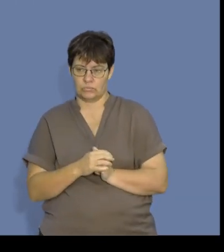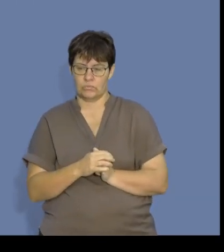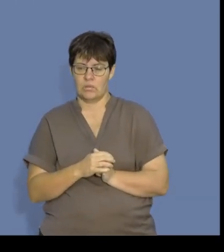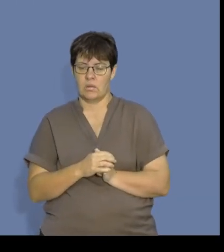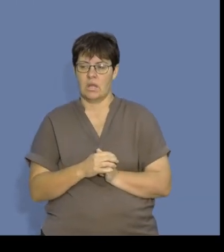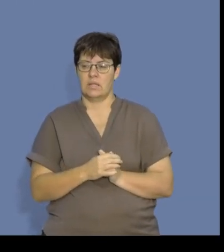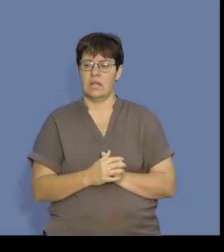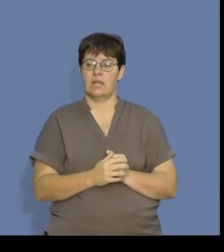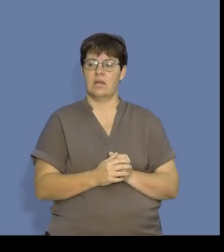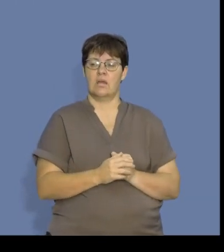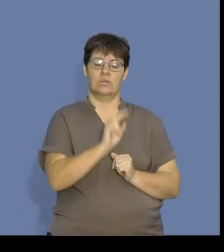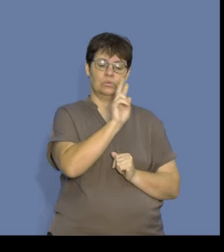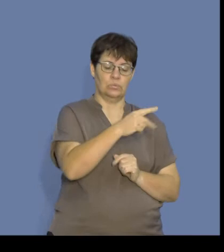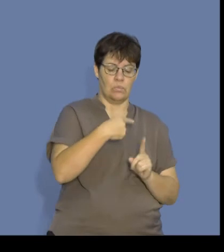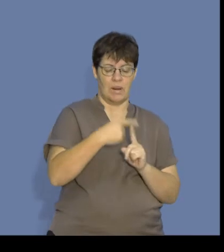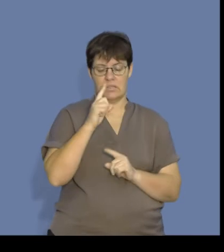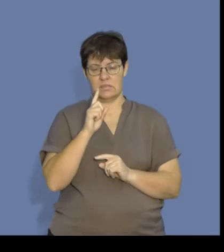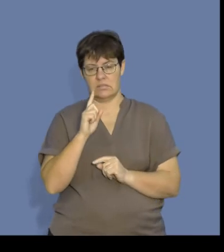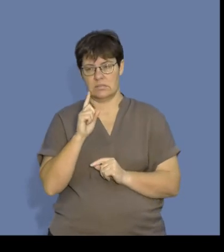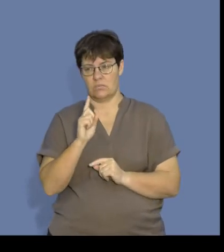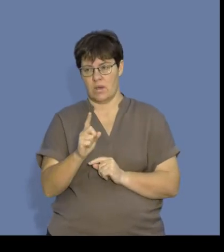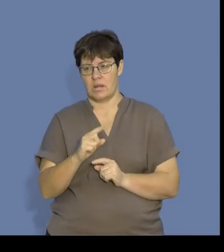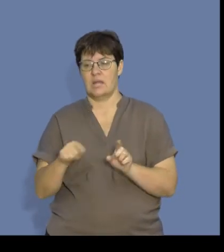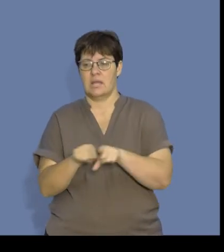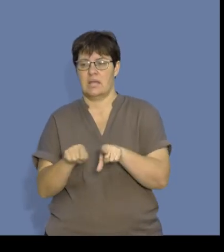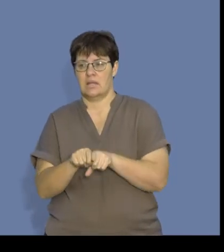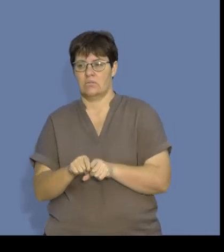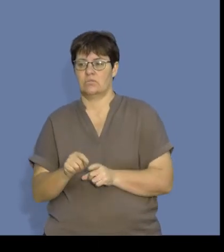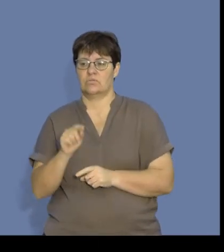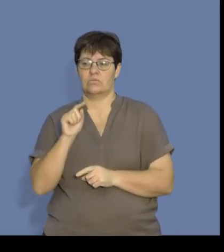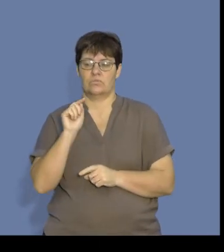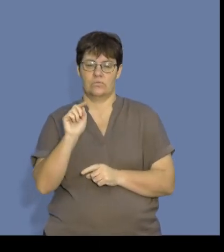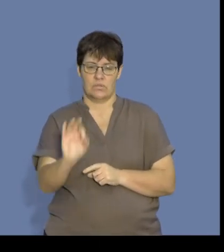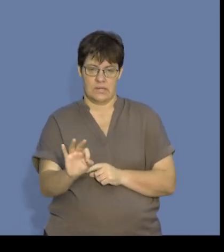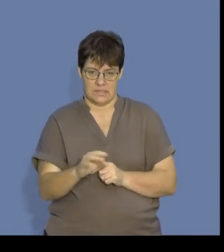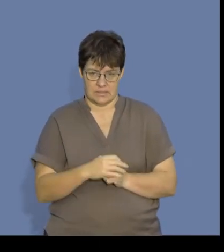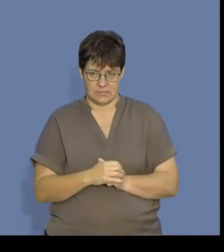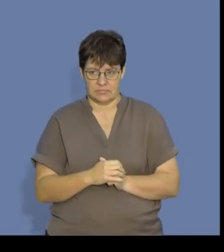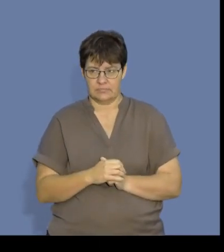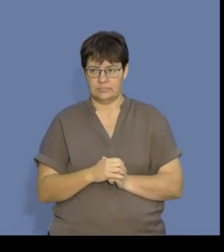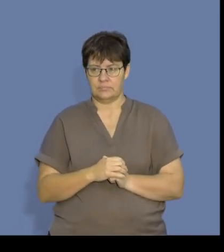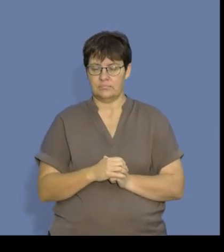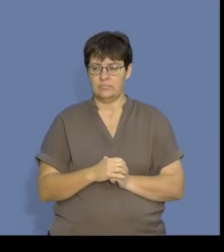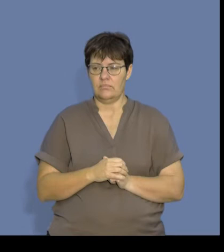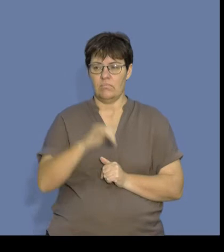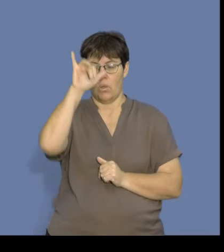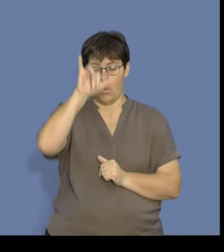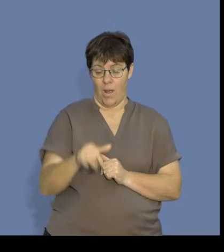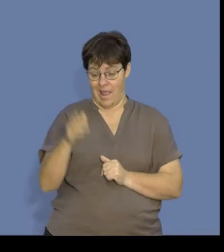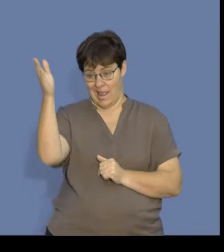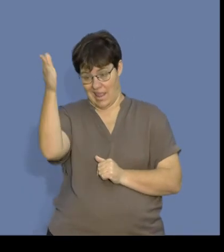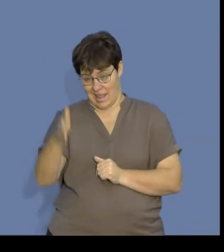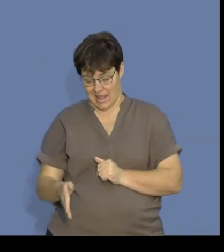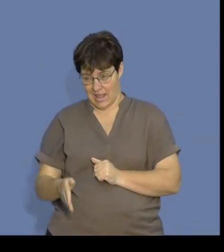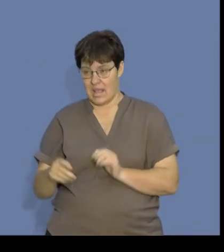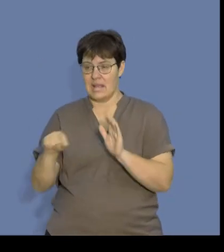to 2. And then lastly, it will be 2 plus 1, which is equals to 3. So my y values